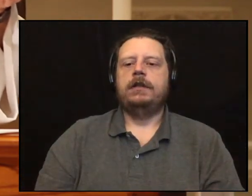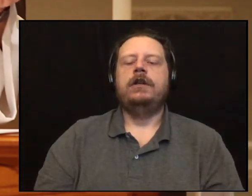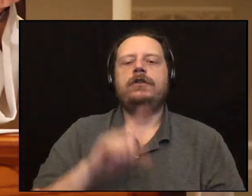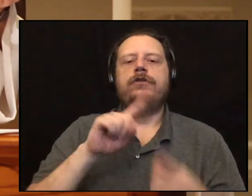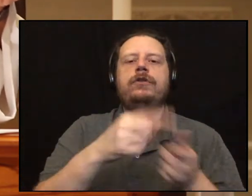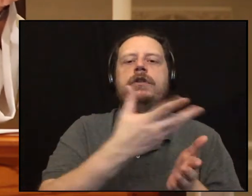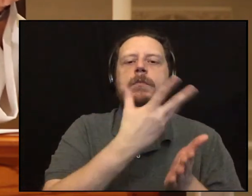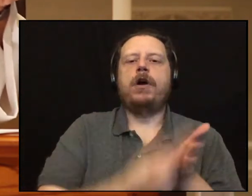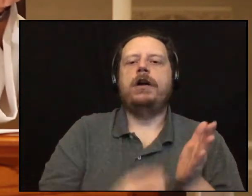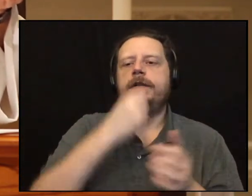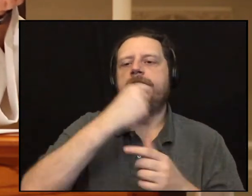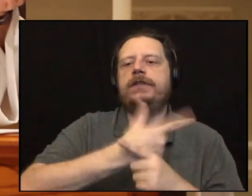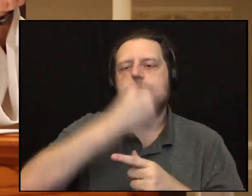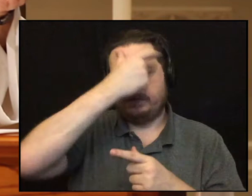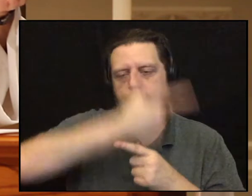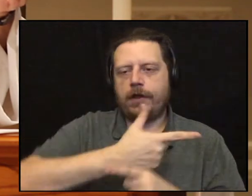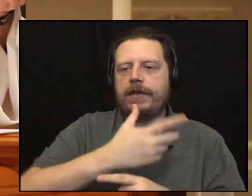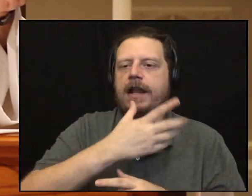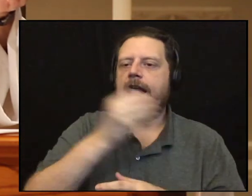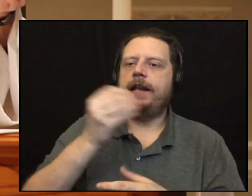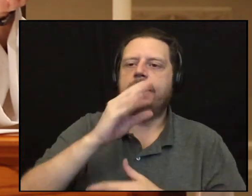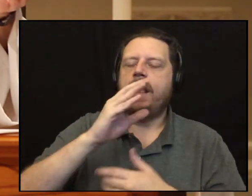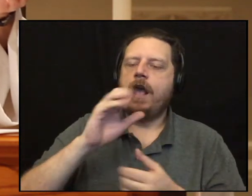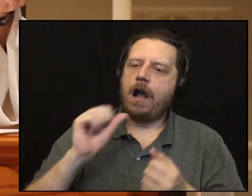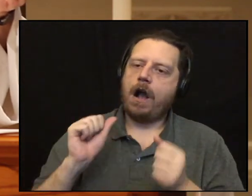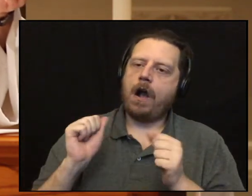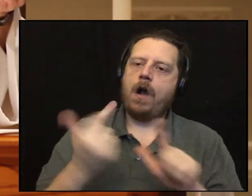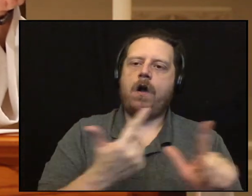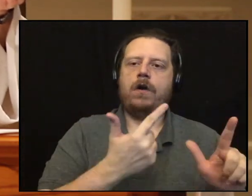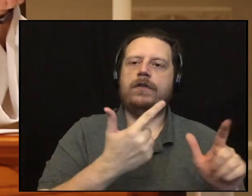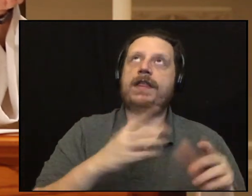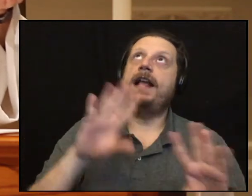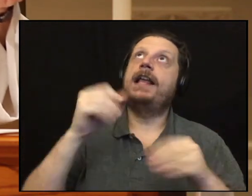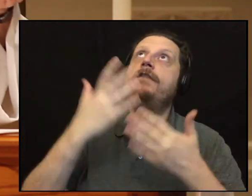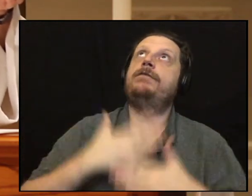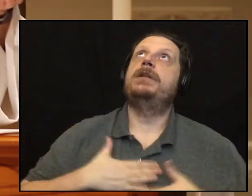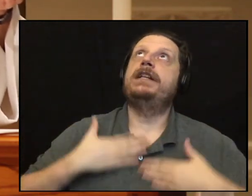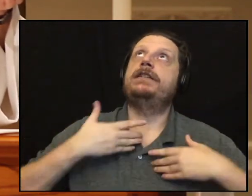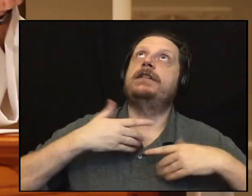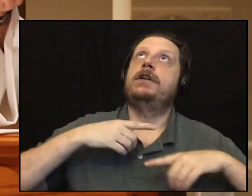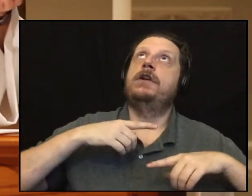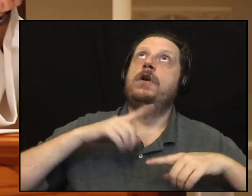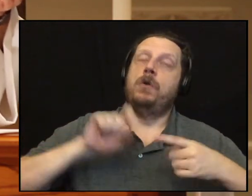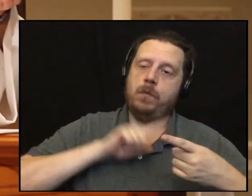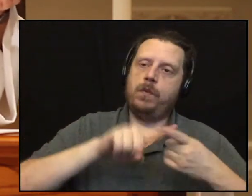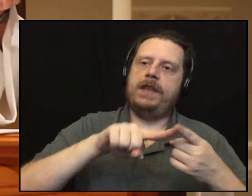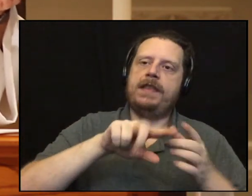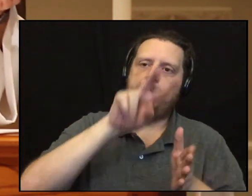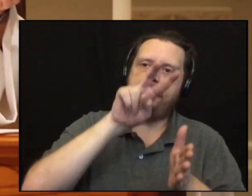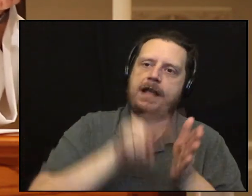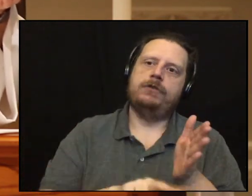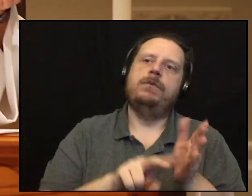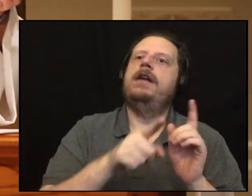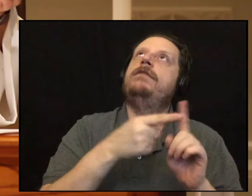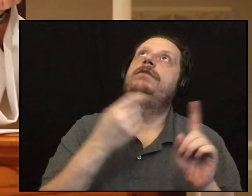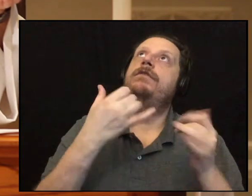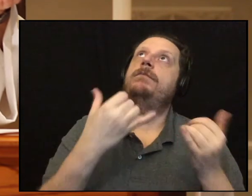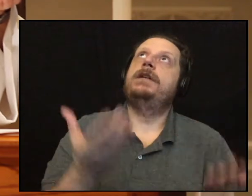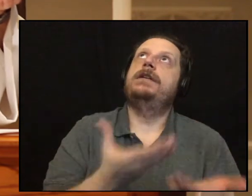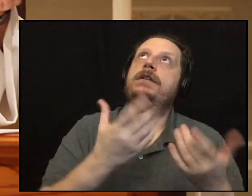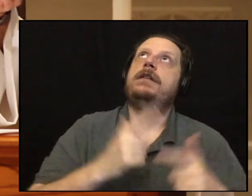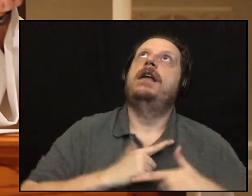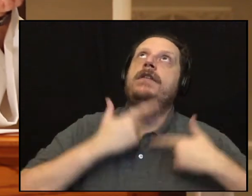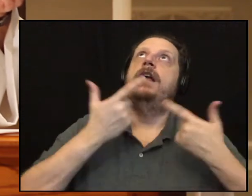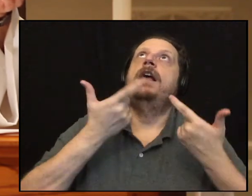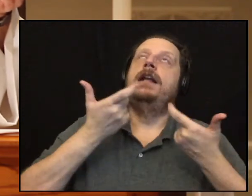sisters and brothers, and to all who were pleasing to you at their passing from this life, give kind admittance